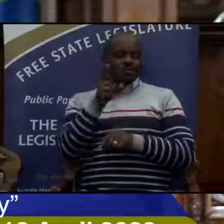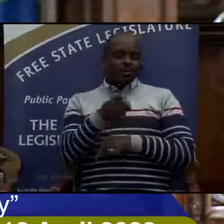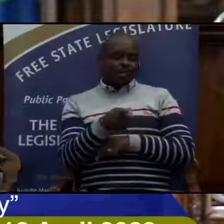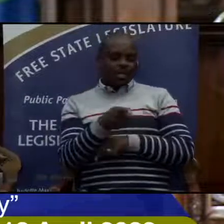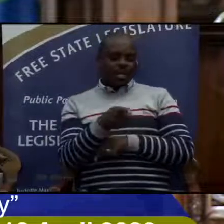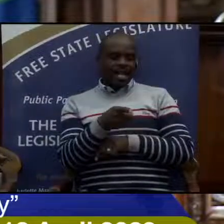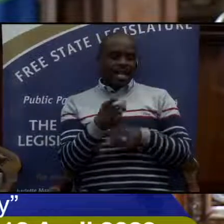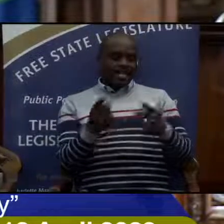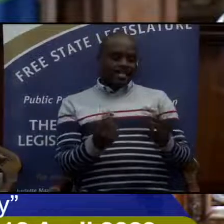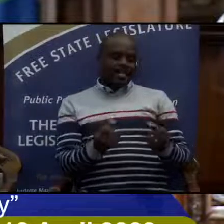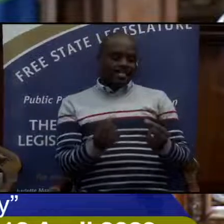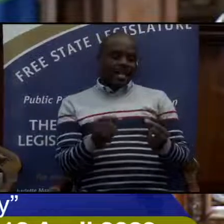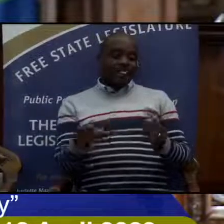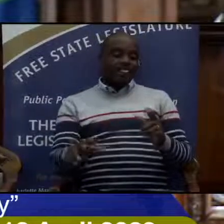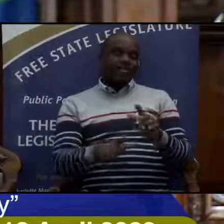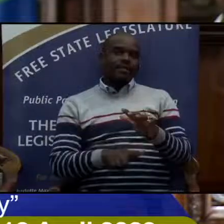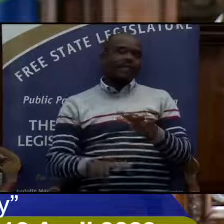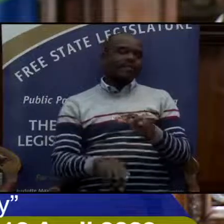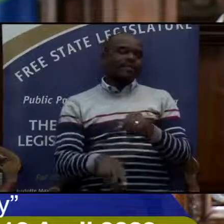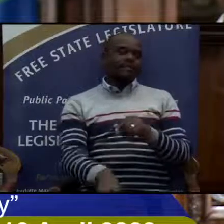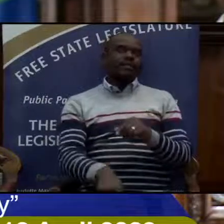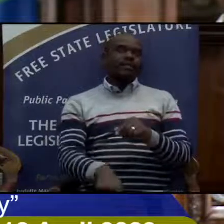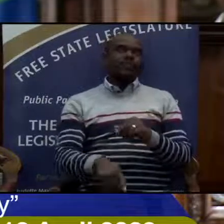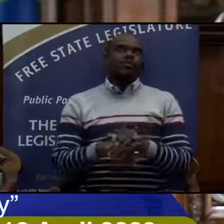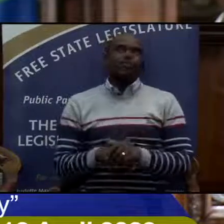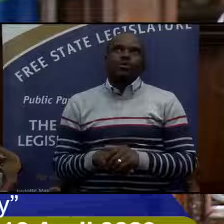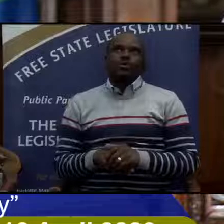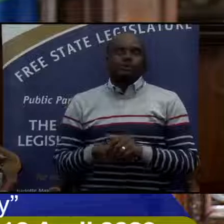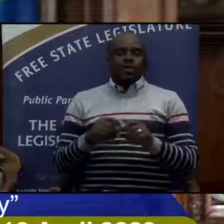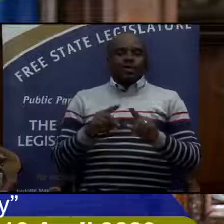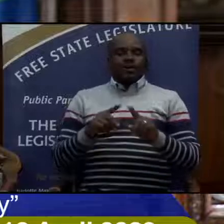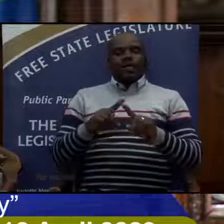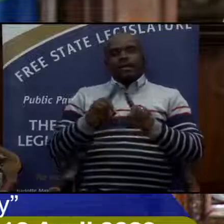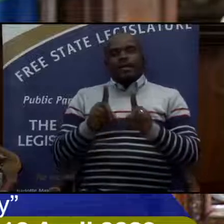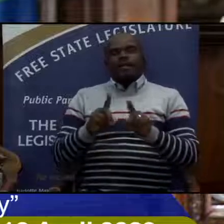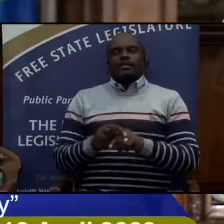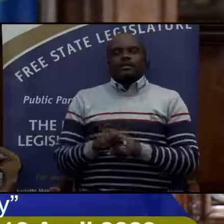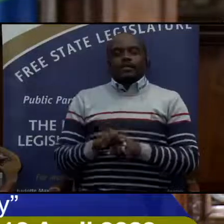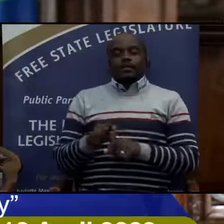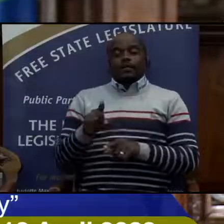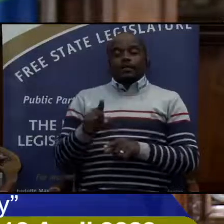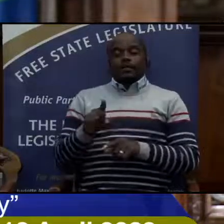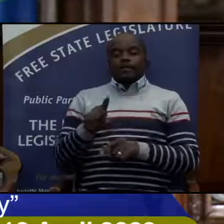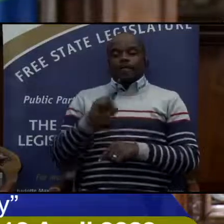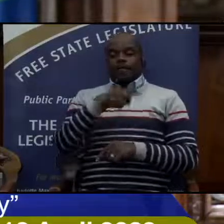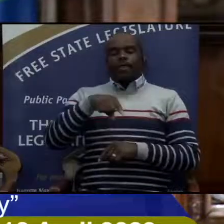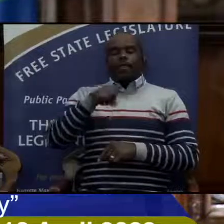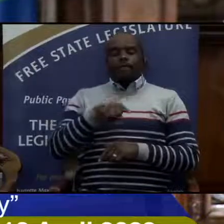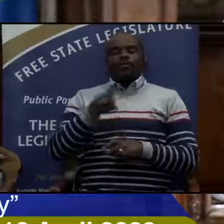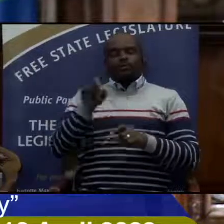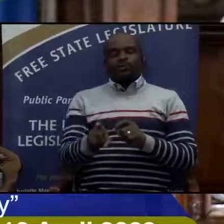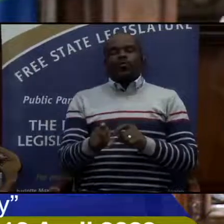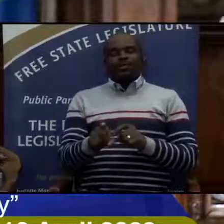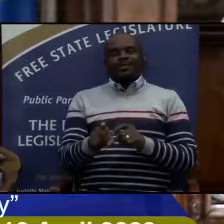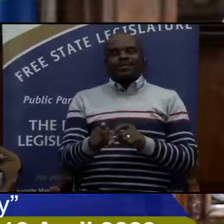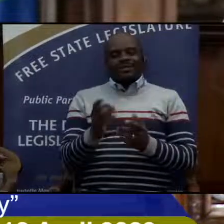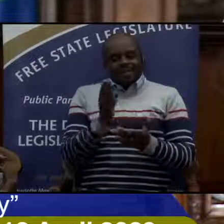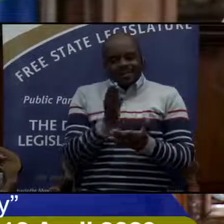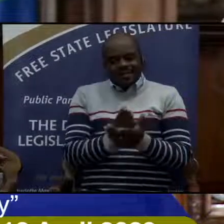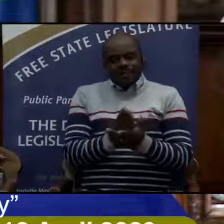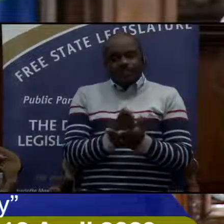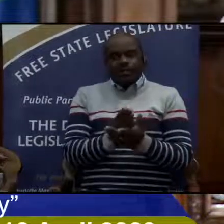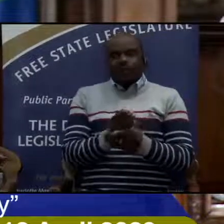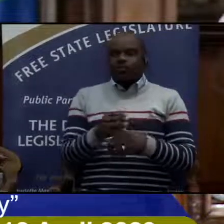those things much thorough in ensuring that our people indeed bathola bophelo bo botle be re buang ka